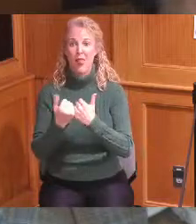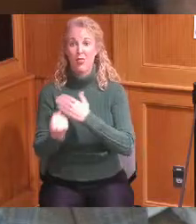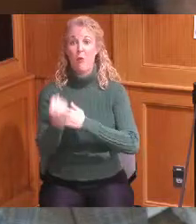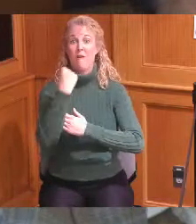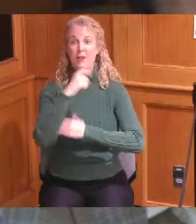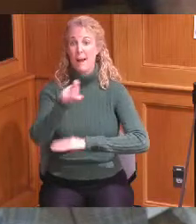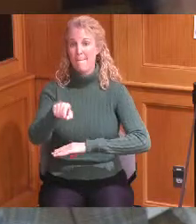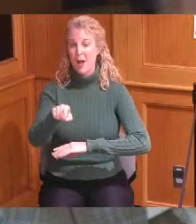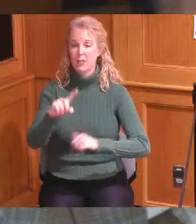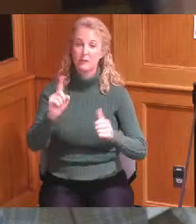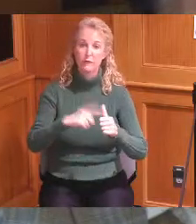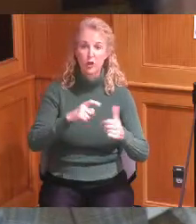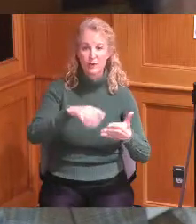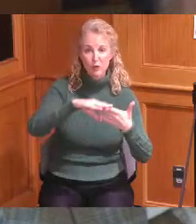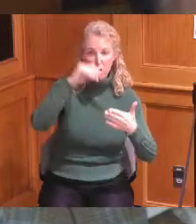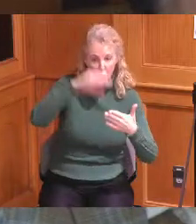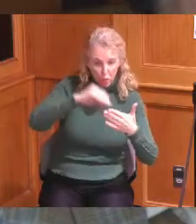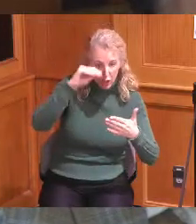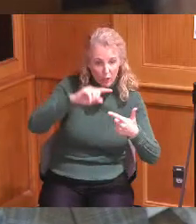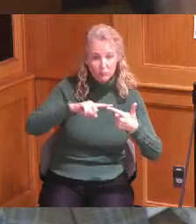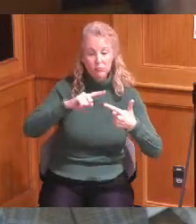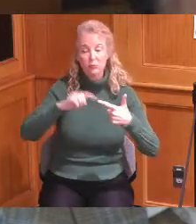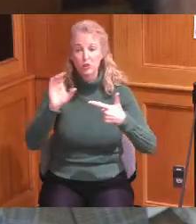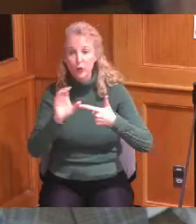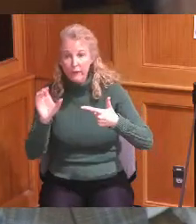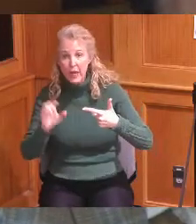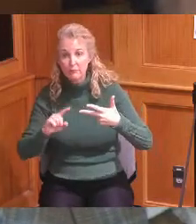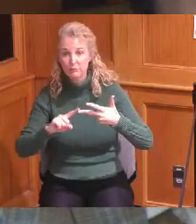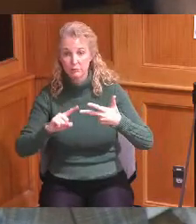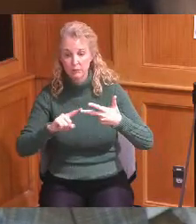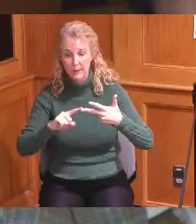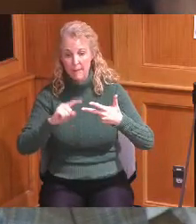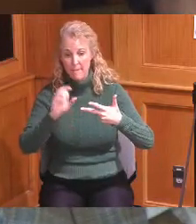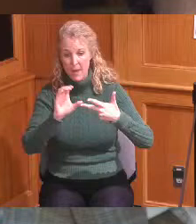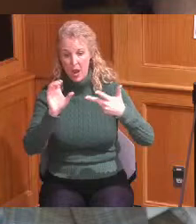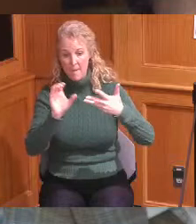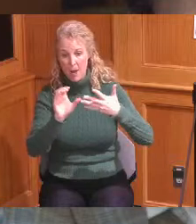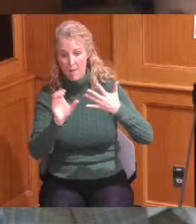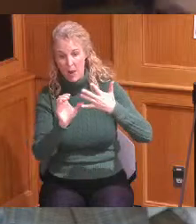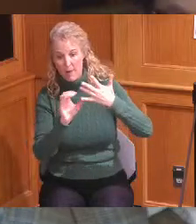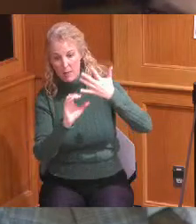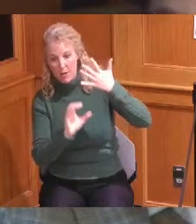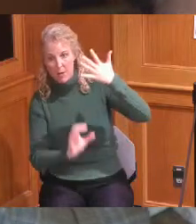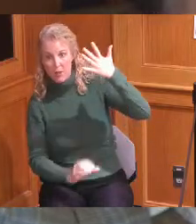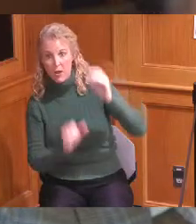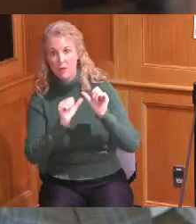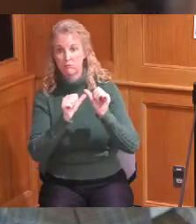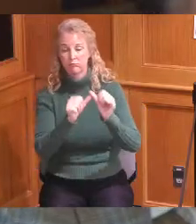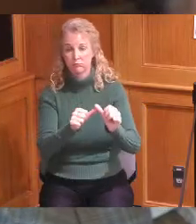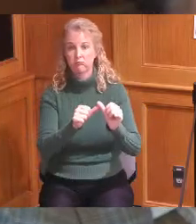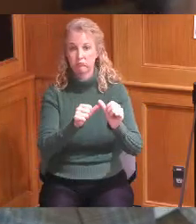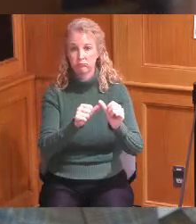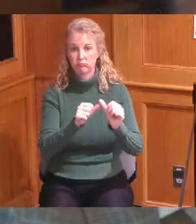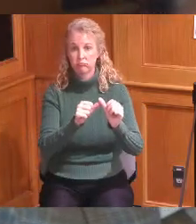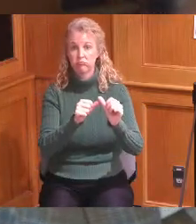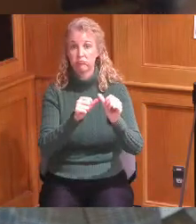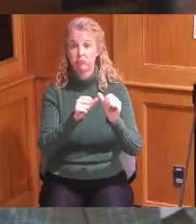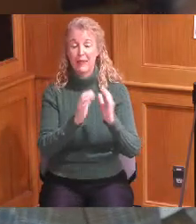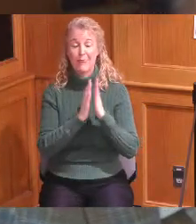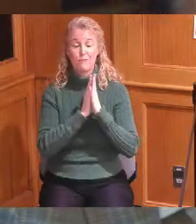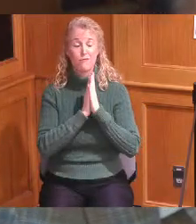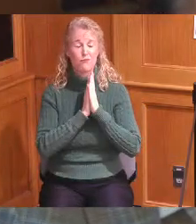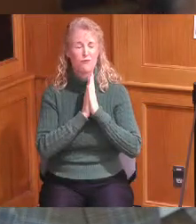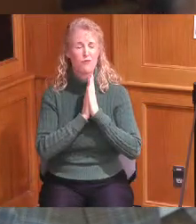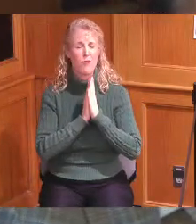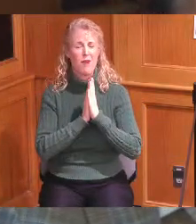you got to find out about it. Then you got to go get certified. And those certifications is ongoing. And then you pray and